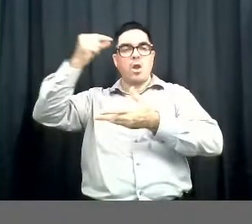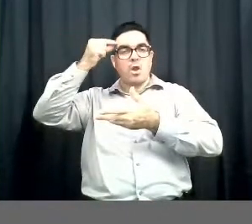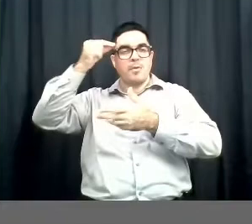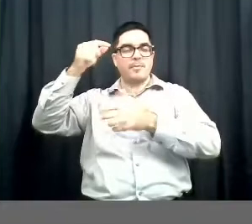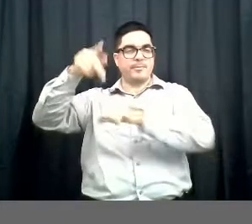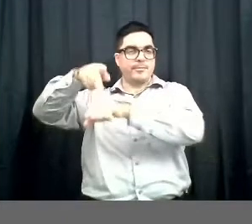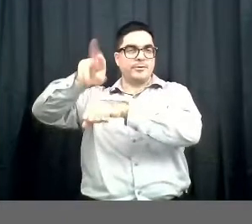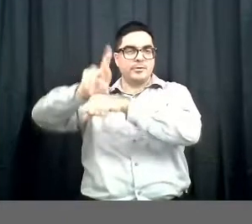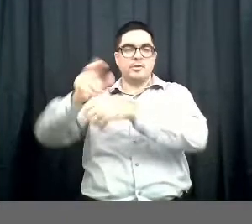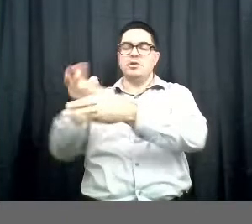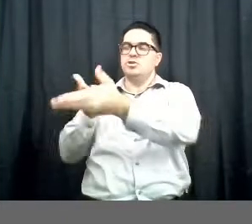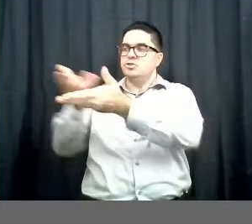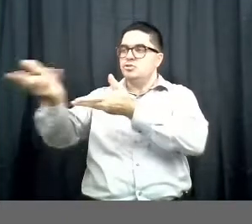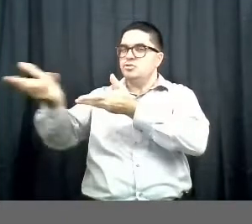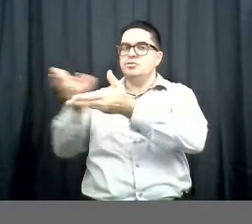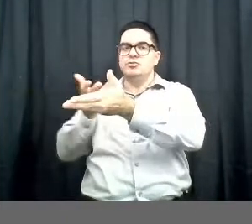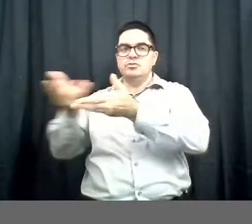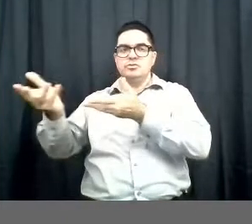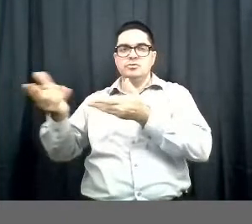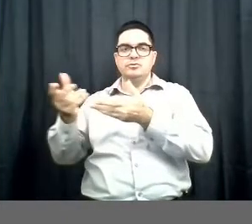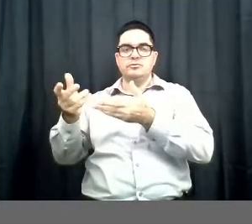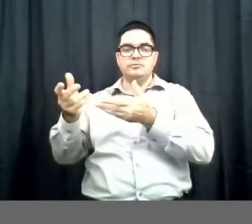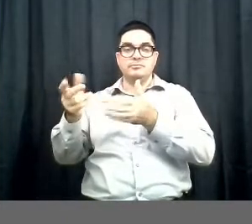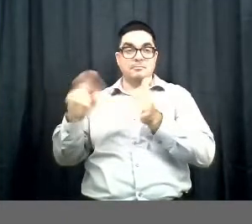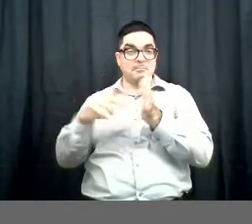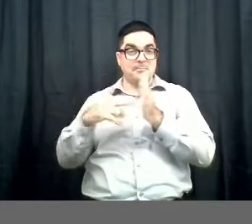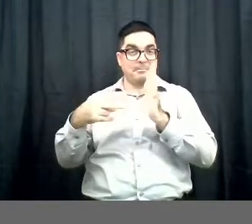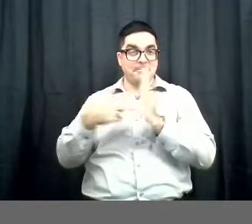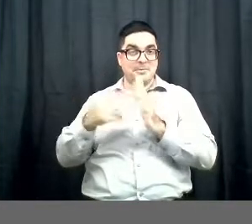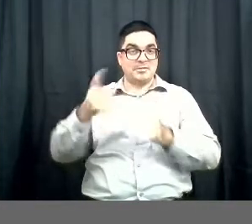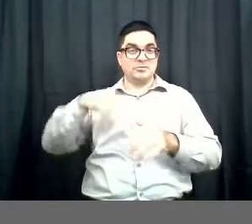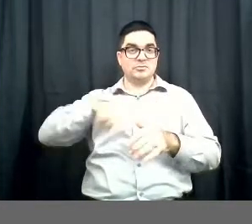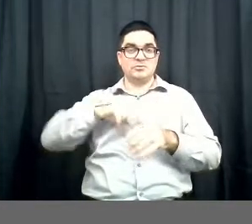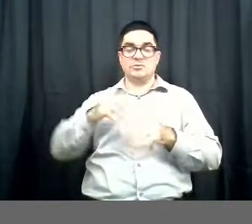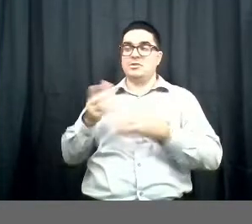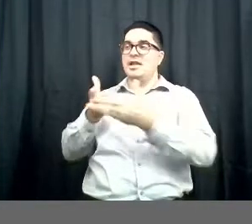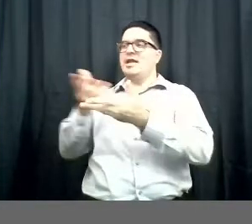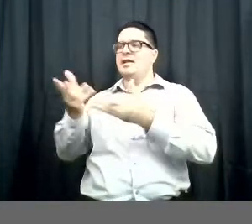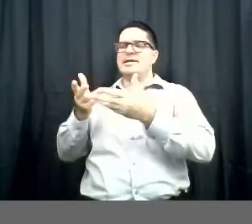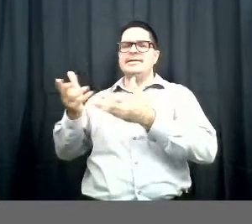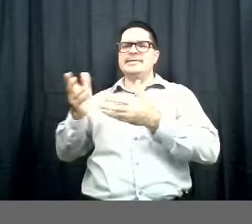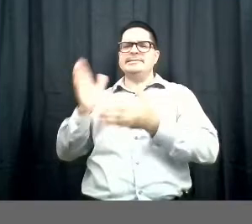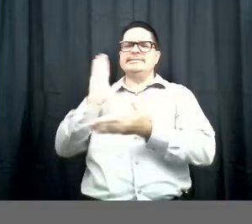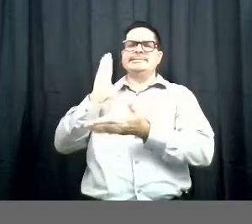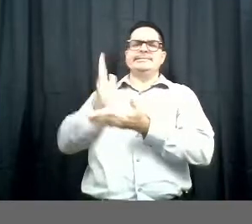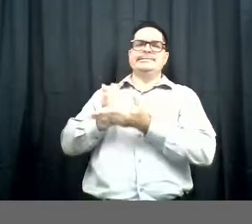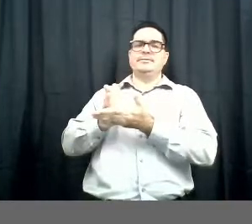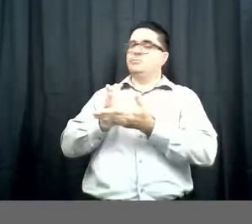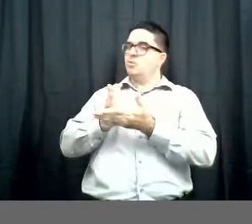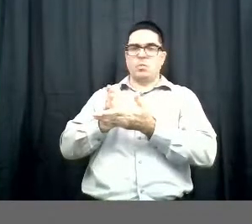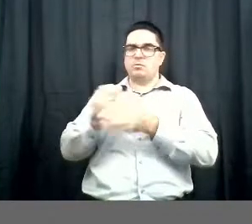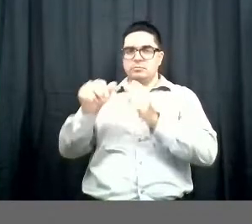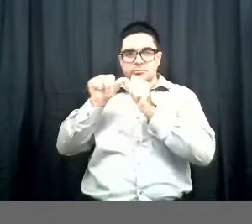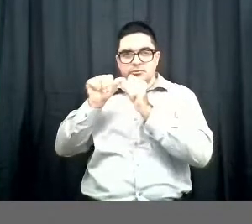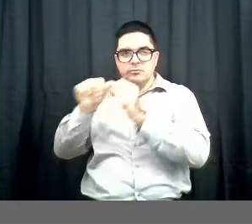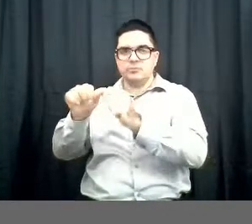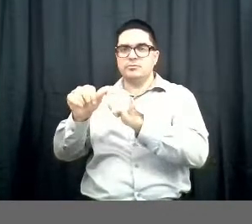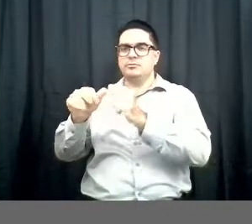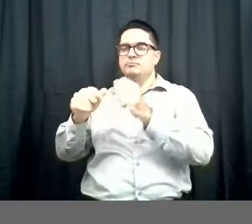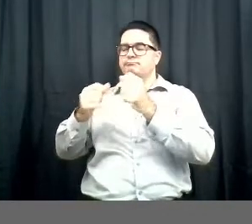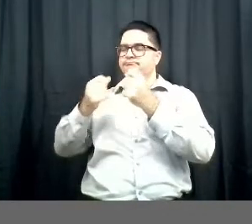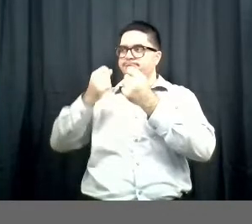any lack of attempts to try and reach an understanding of how this law could